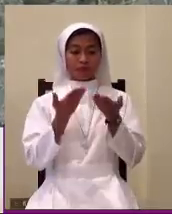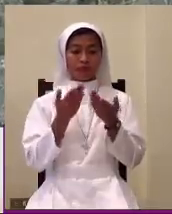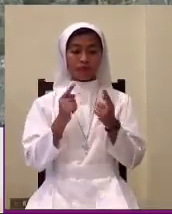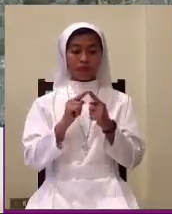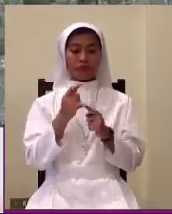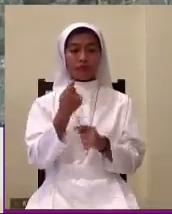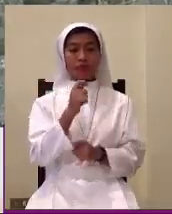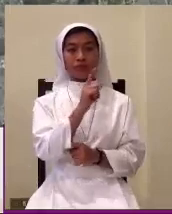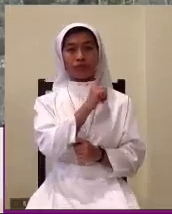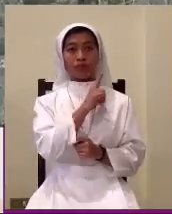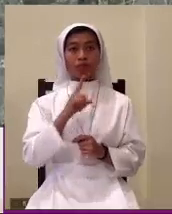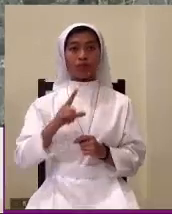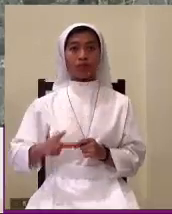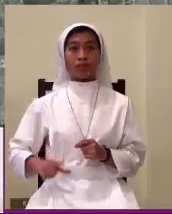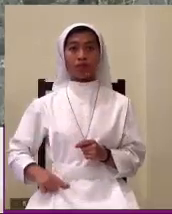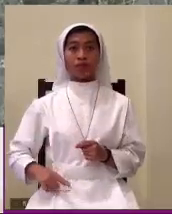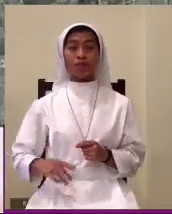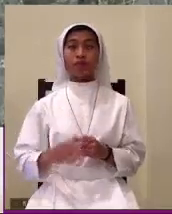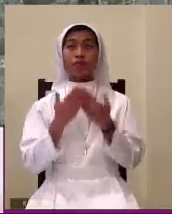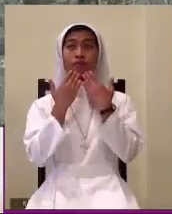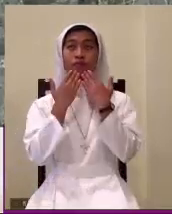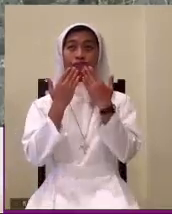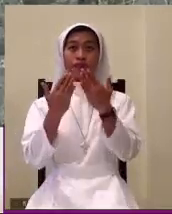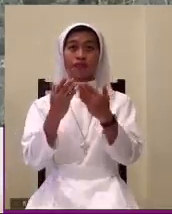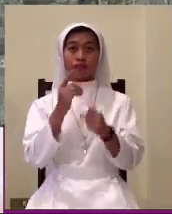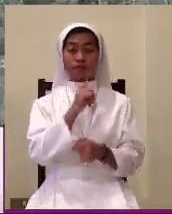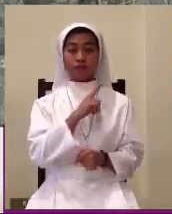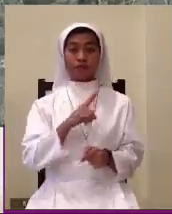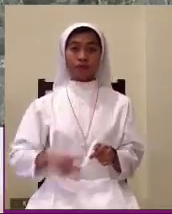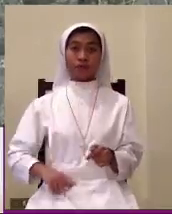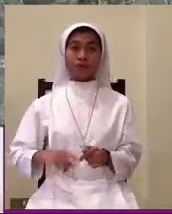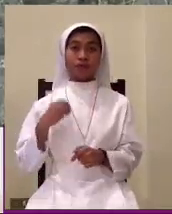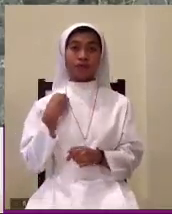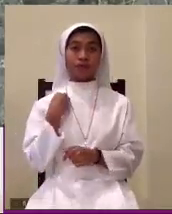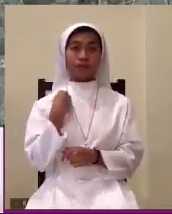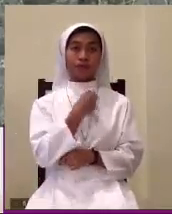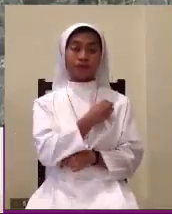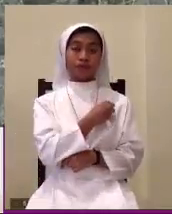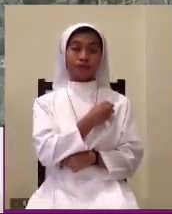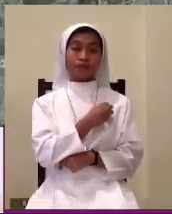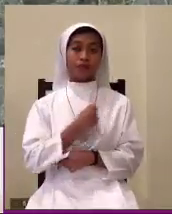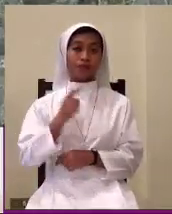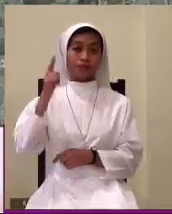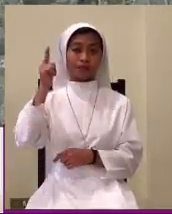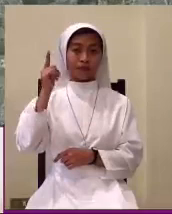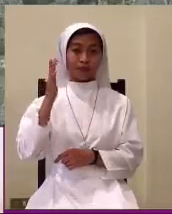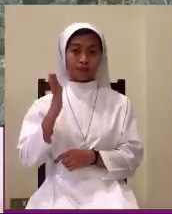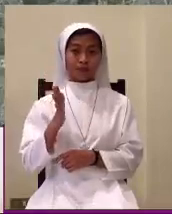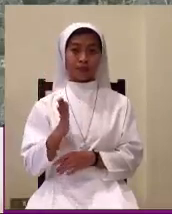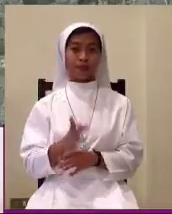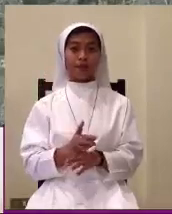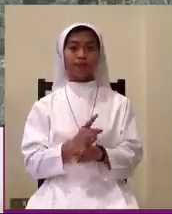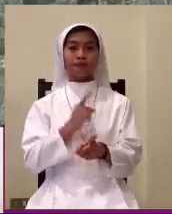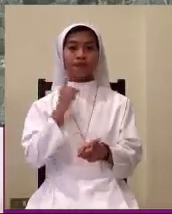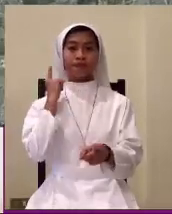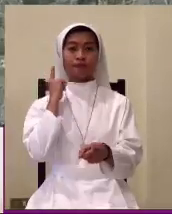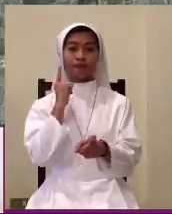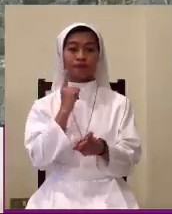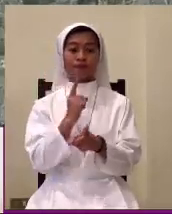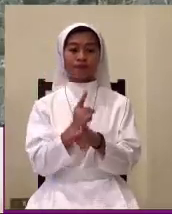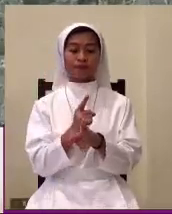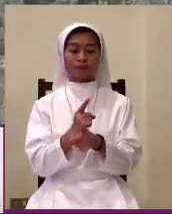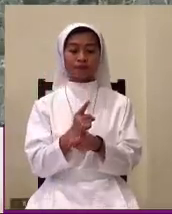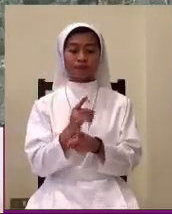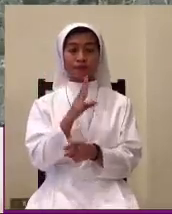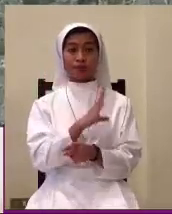up to the Lord. Let us give thanks to the Lord our God.